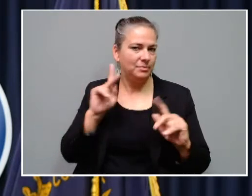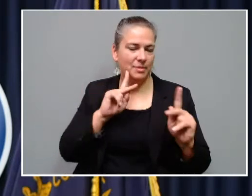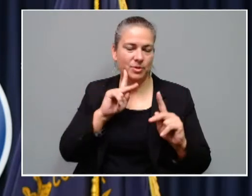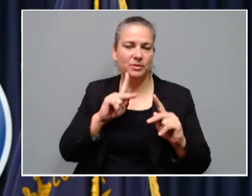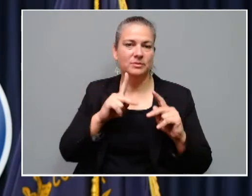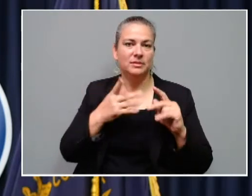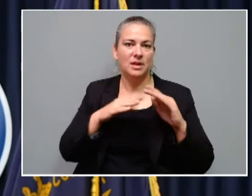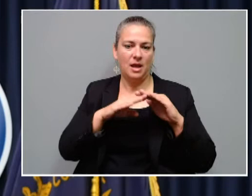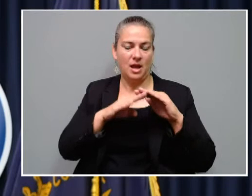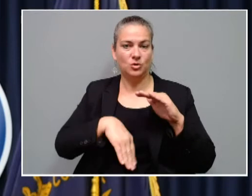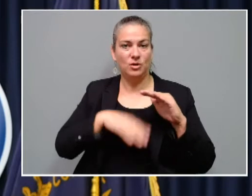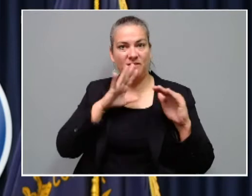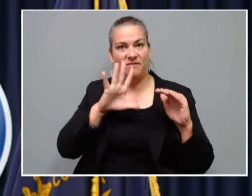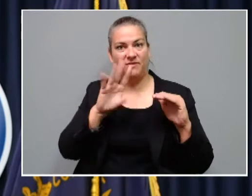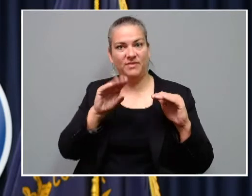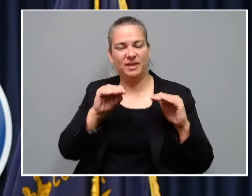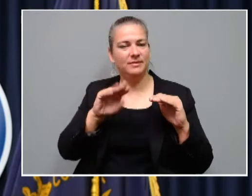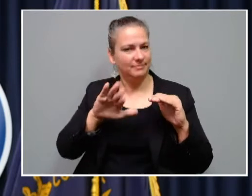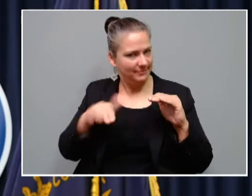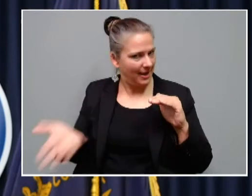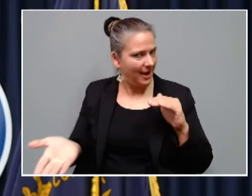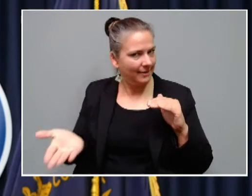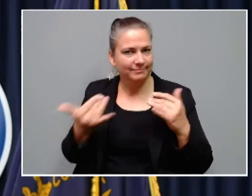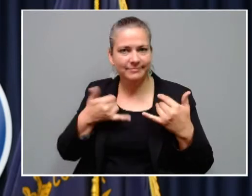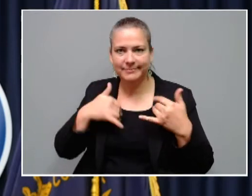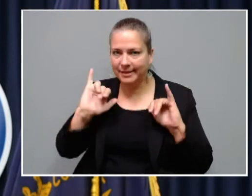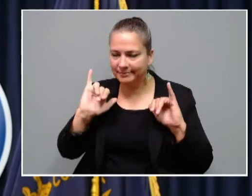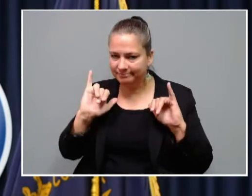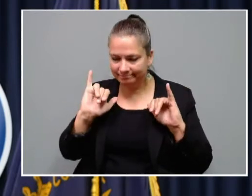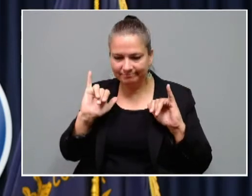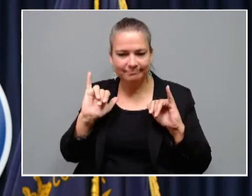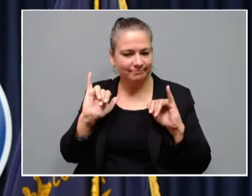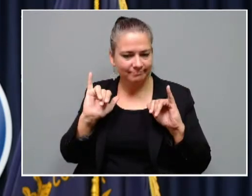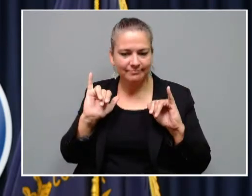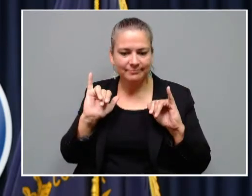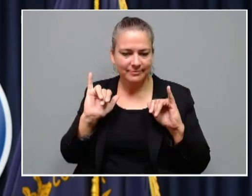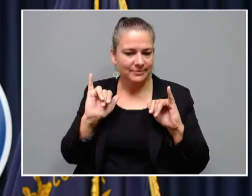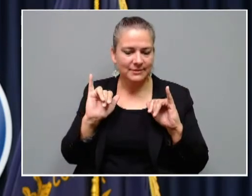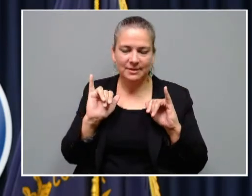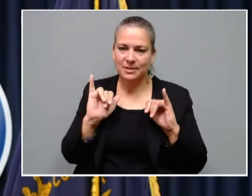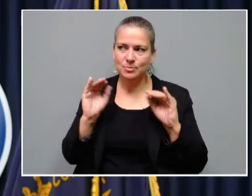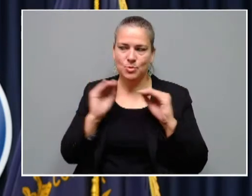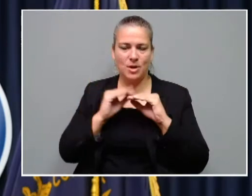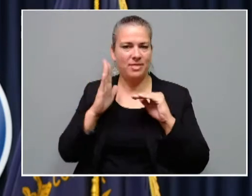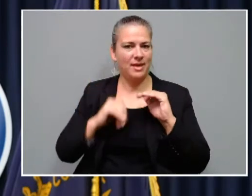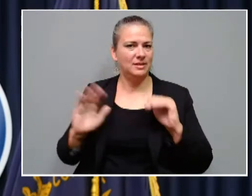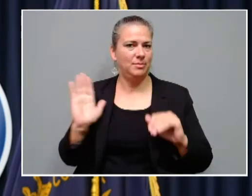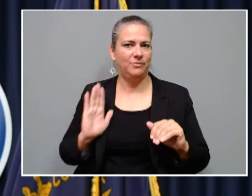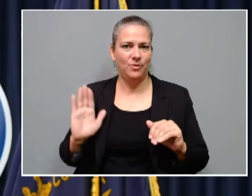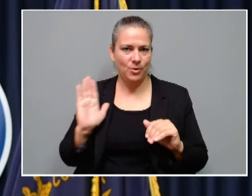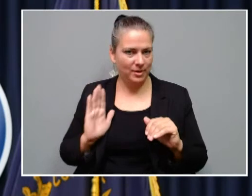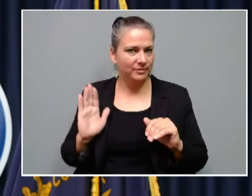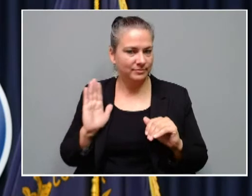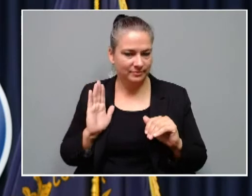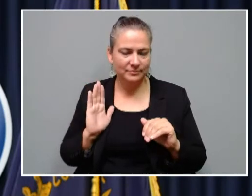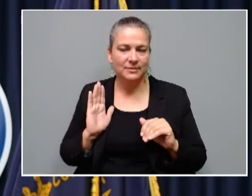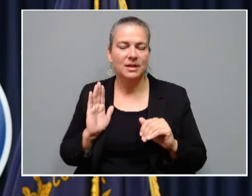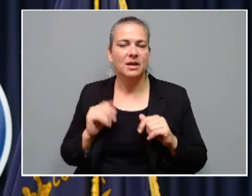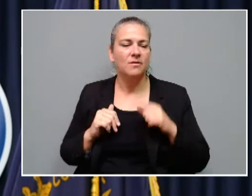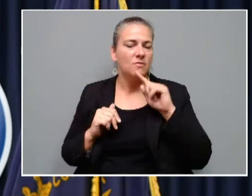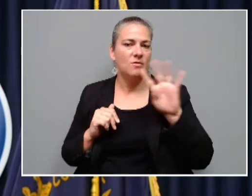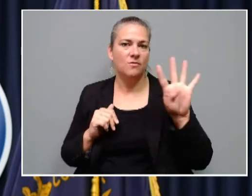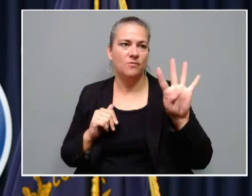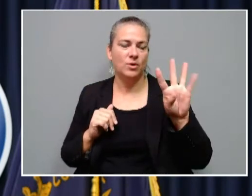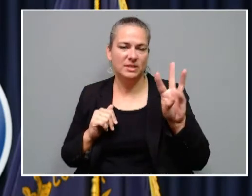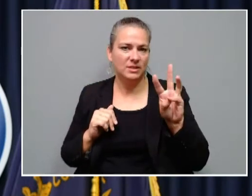years old at such a higher rate than at any time previous in the pandemic. We lost a